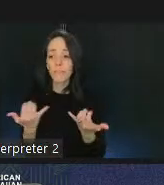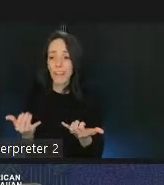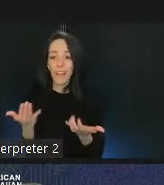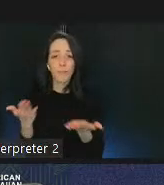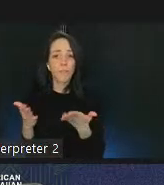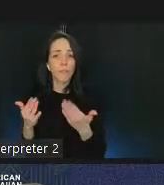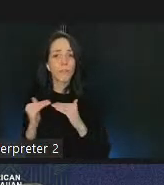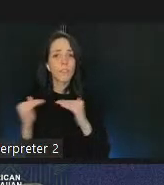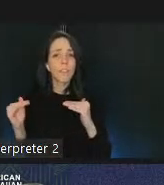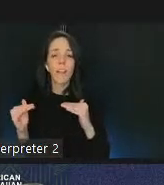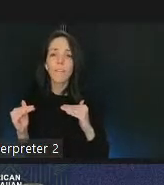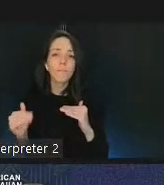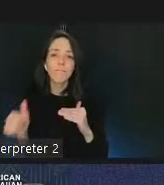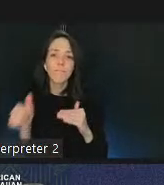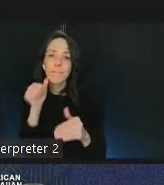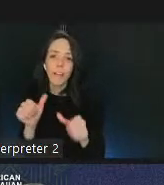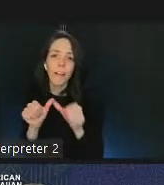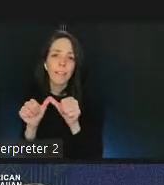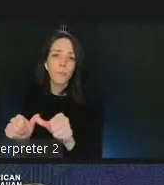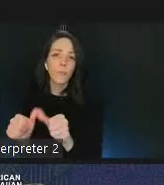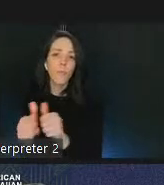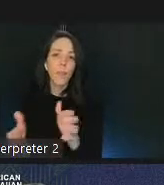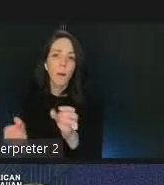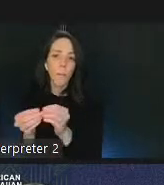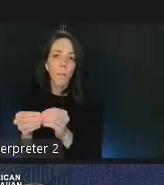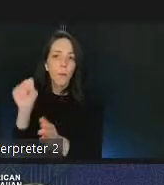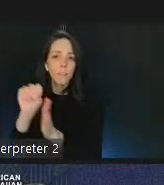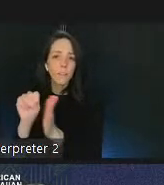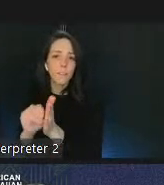funding. Next slide.